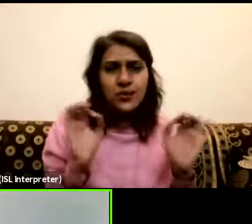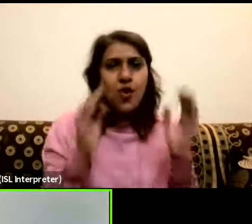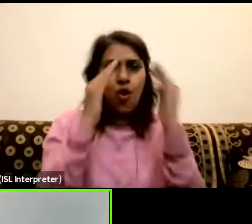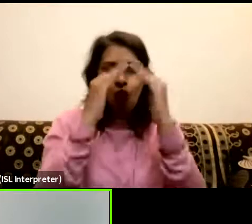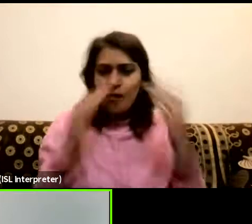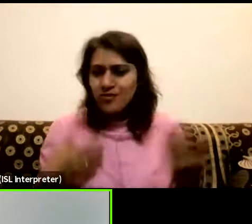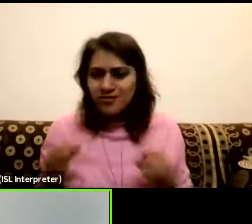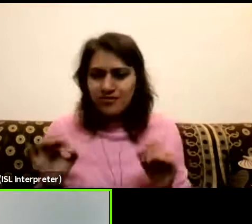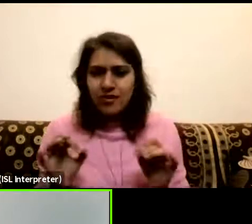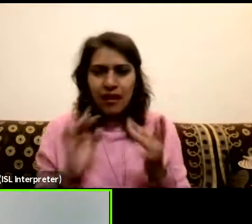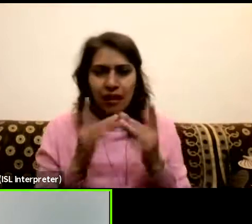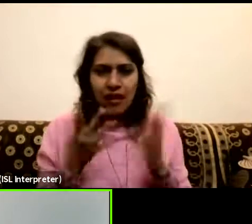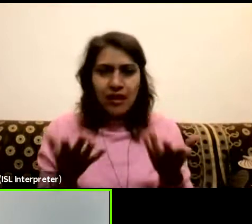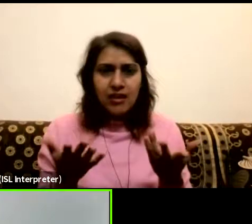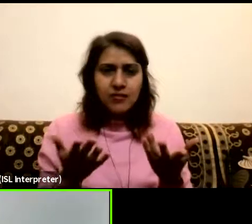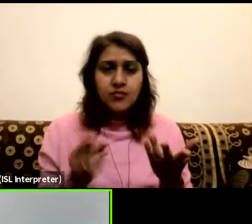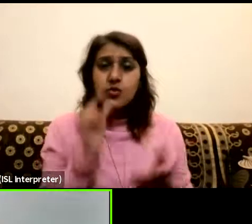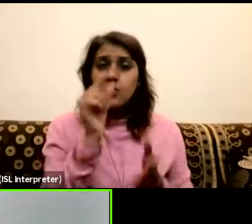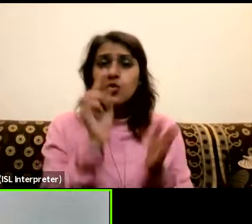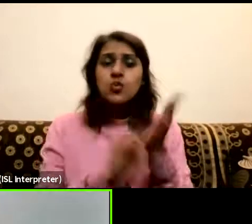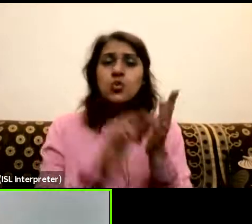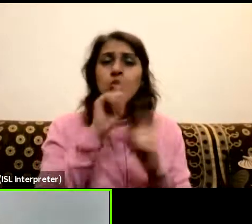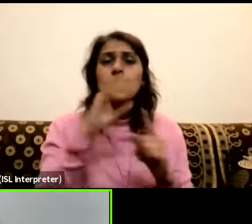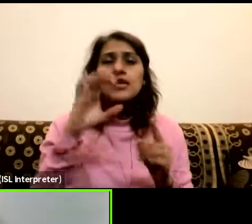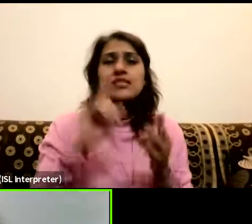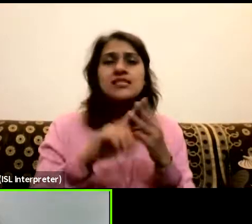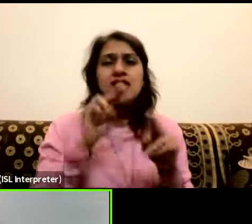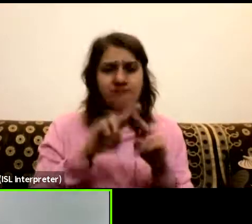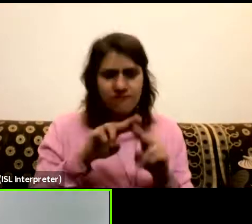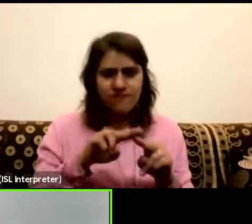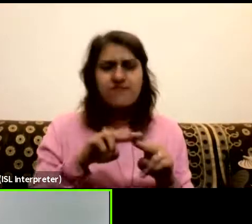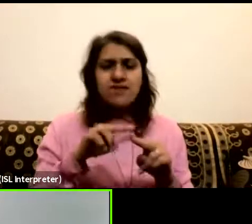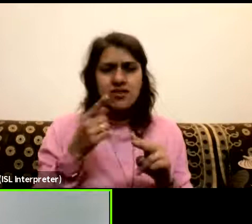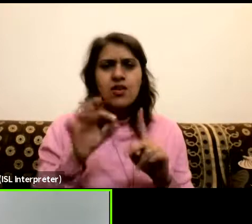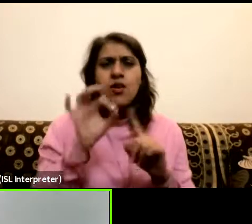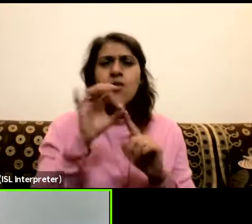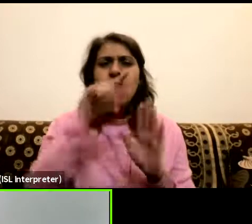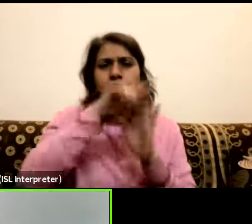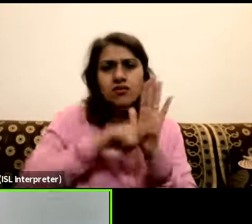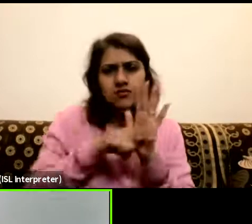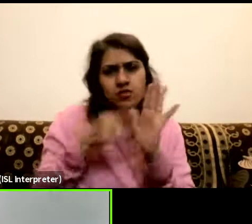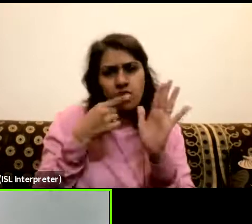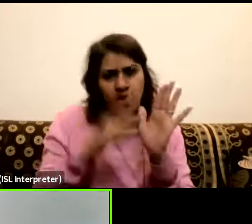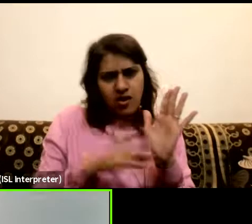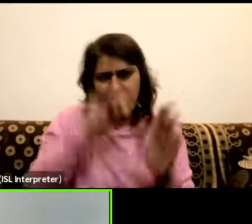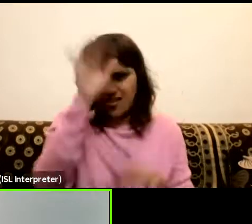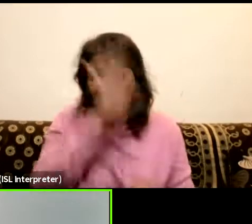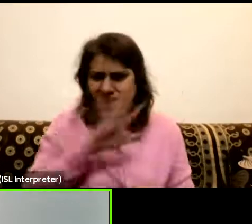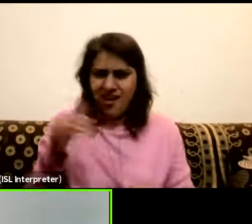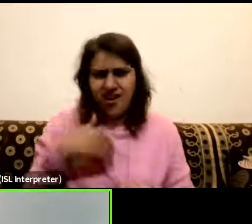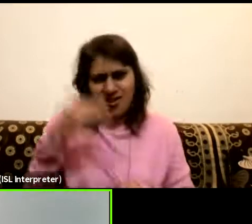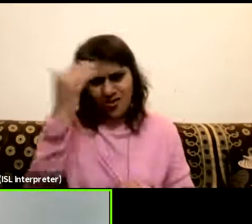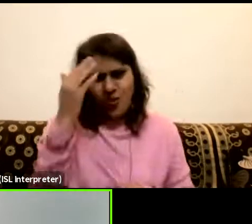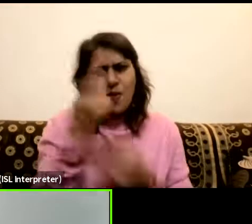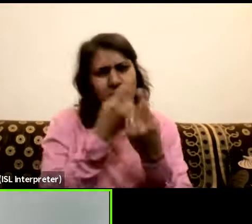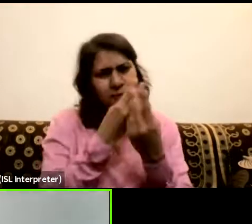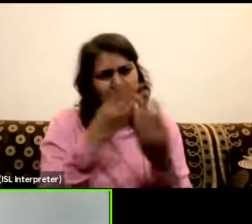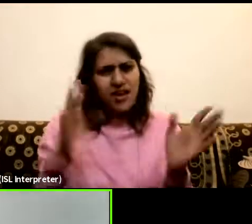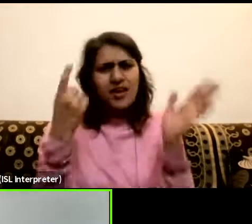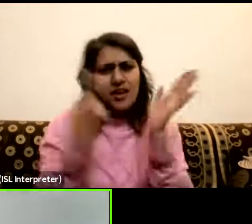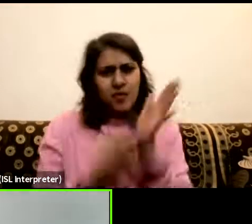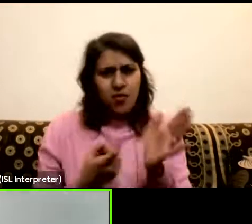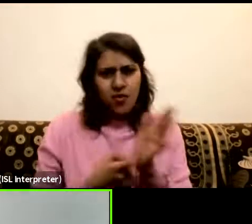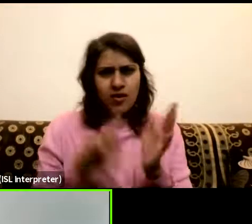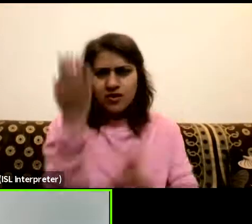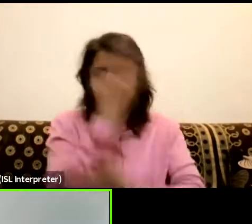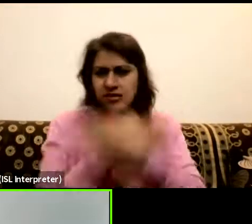This is what the UNICEF policy brief says. We know in our country, we have many reports saying children with